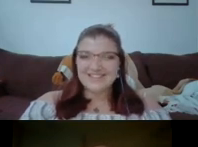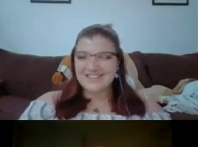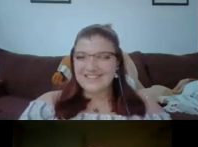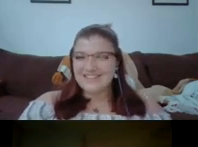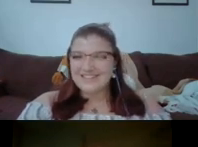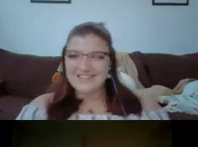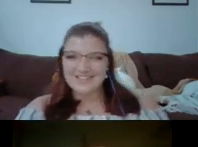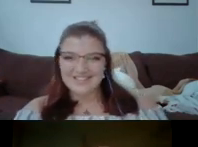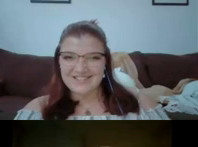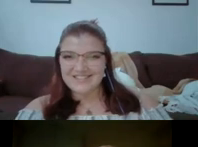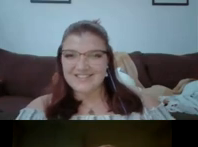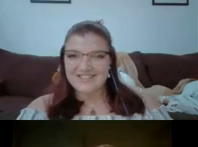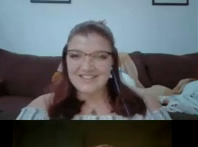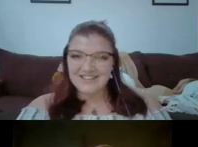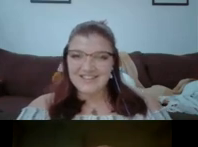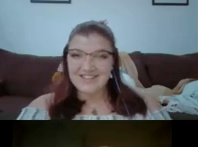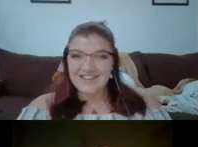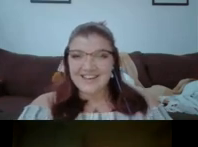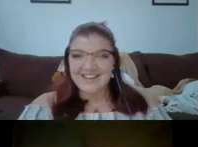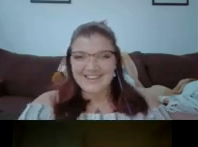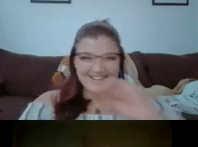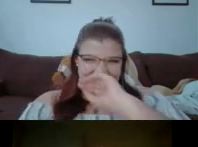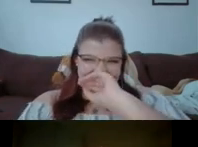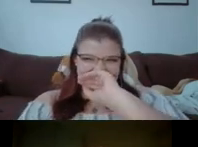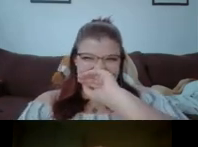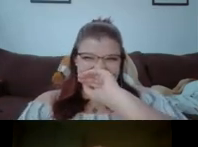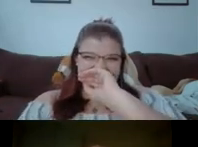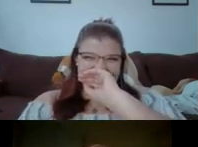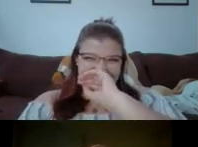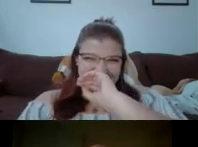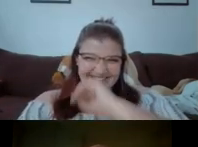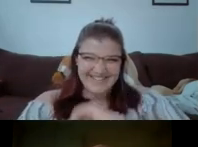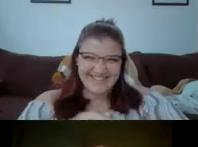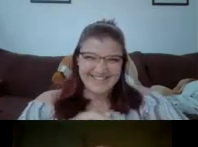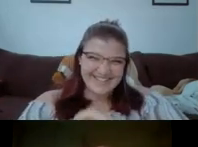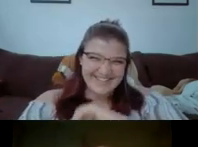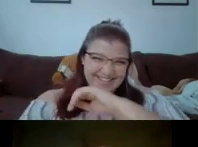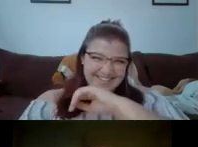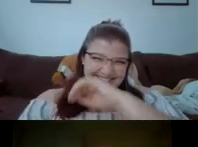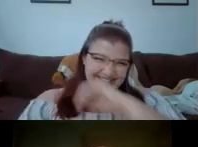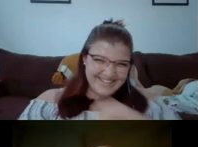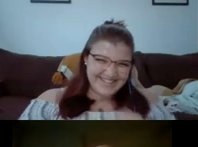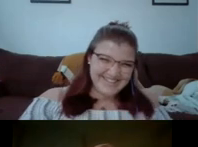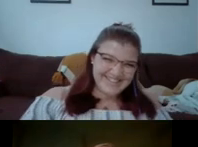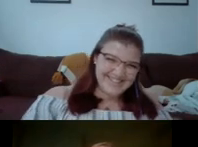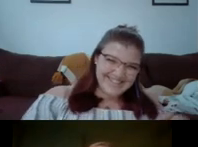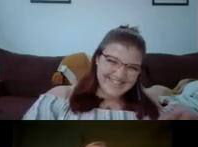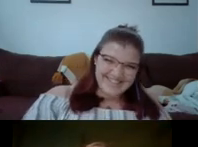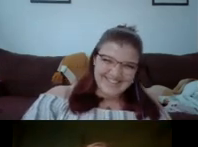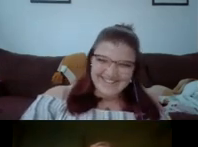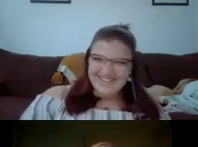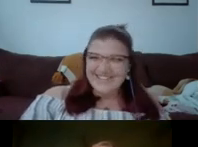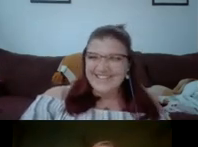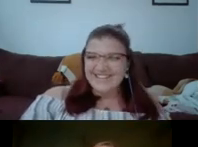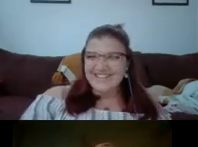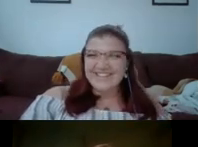time when birth control was hard to procure, awkward, and undependable. It was a very different world. You have